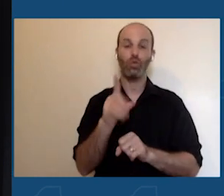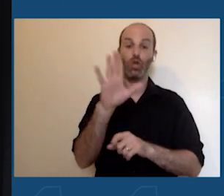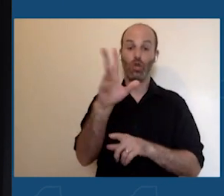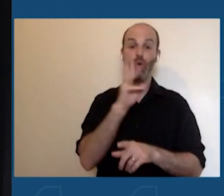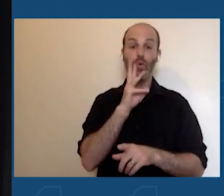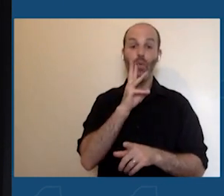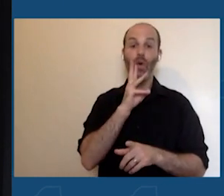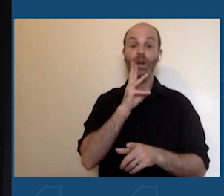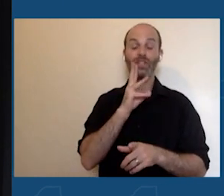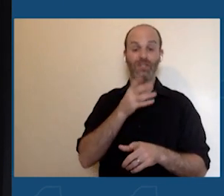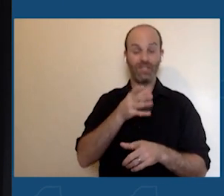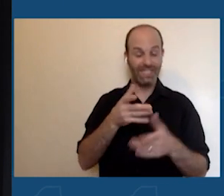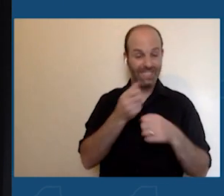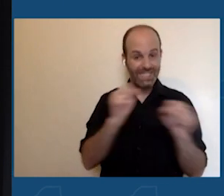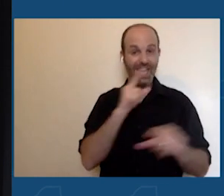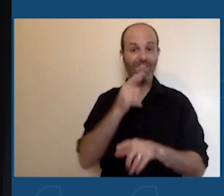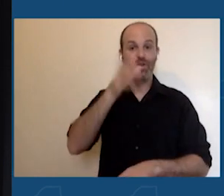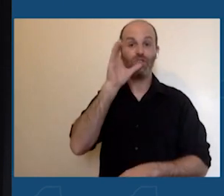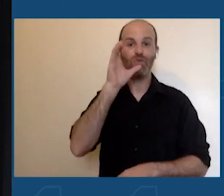So,